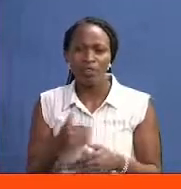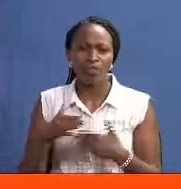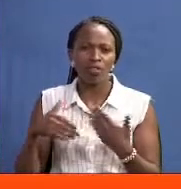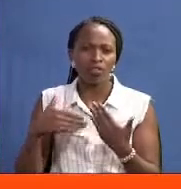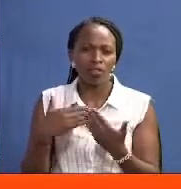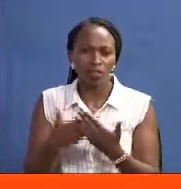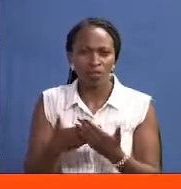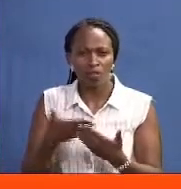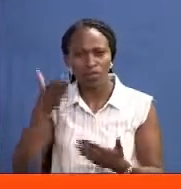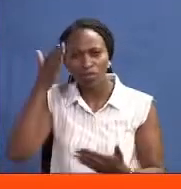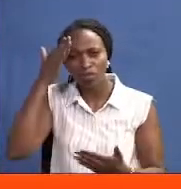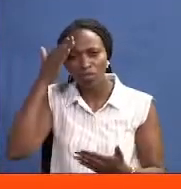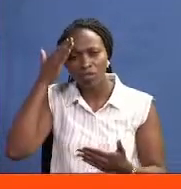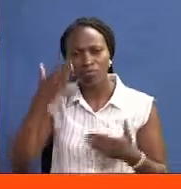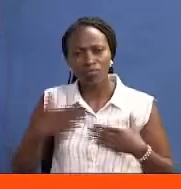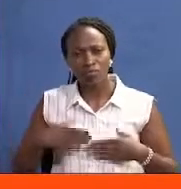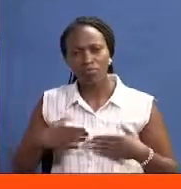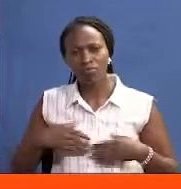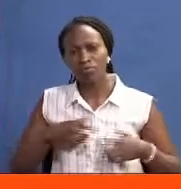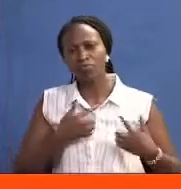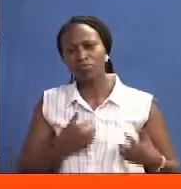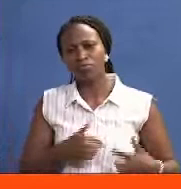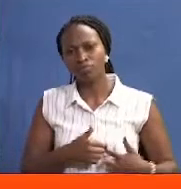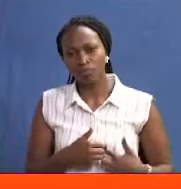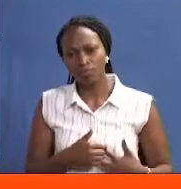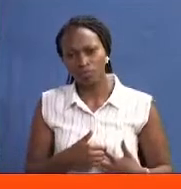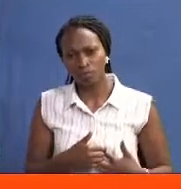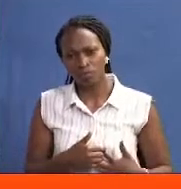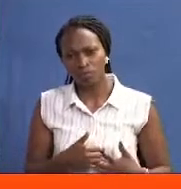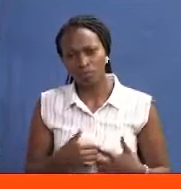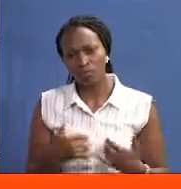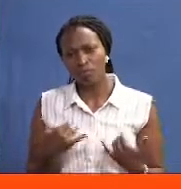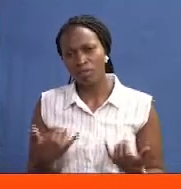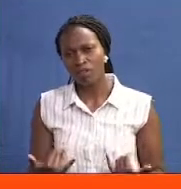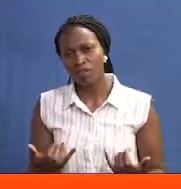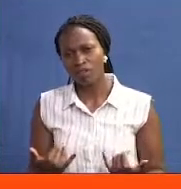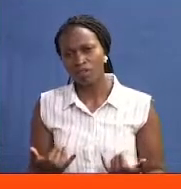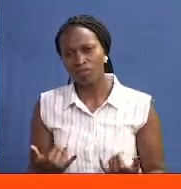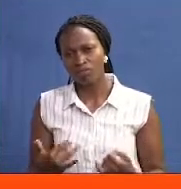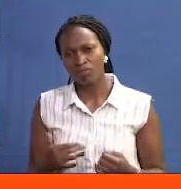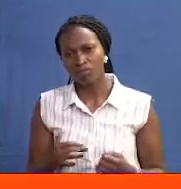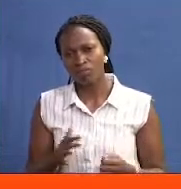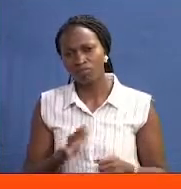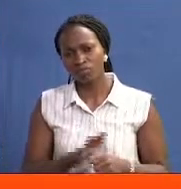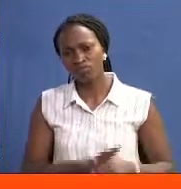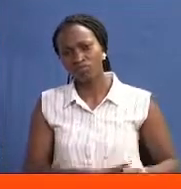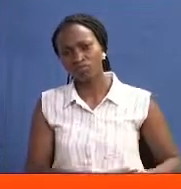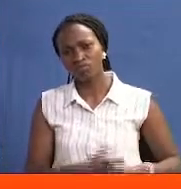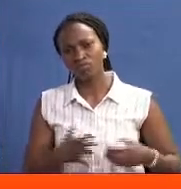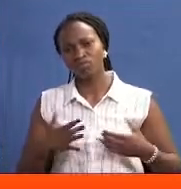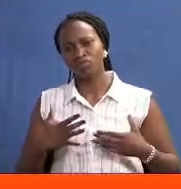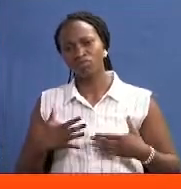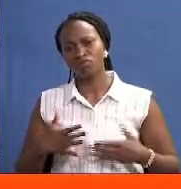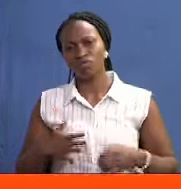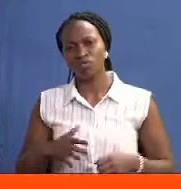They have the public interest at heart, and therefore they should not relinquish that role and assume just because